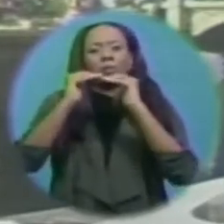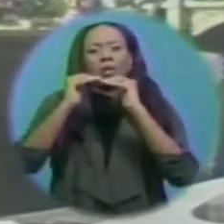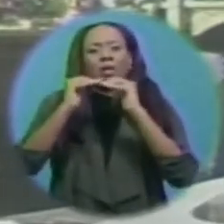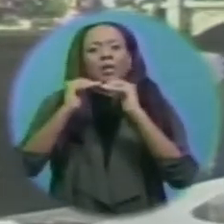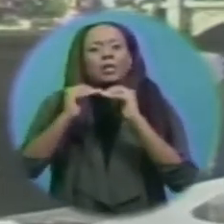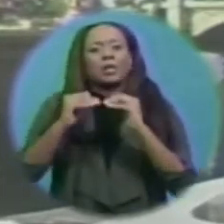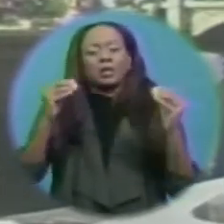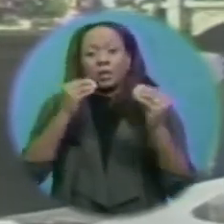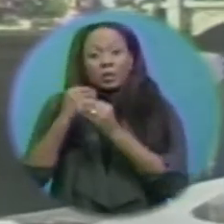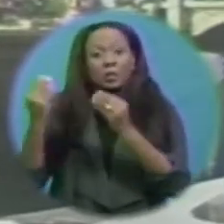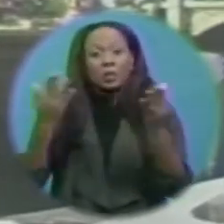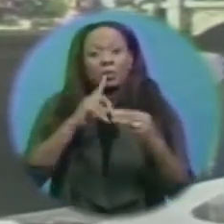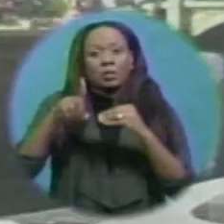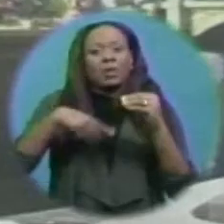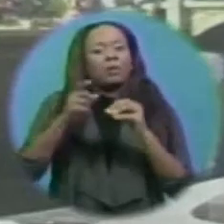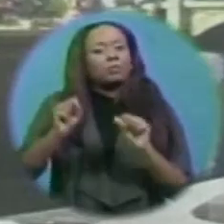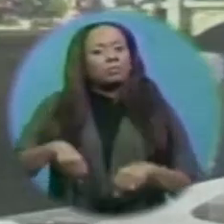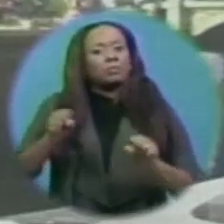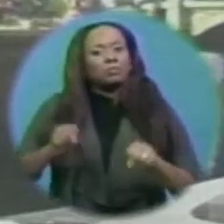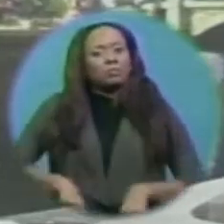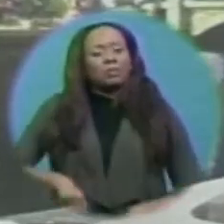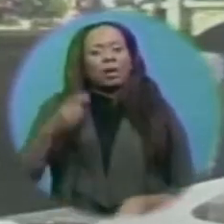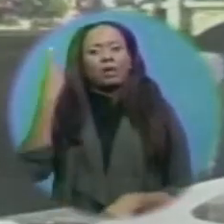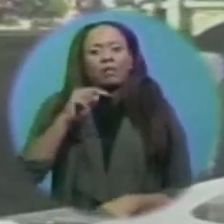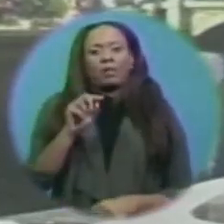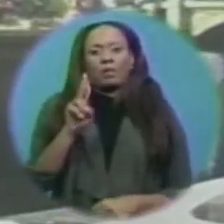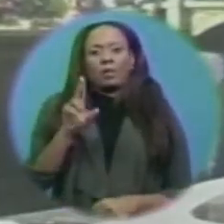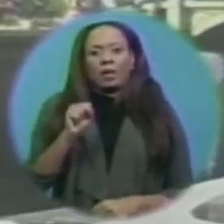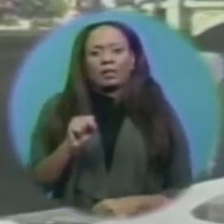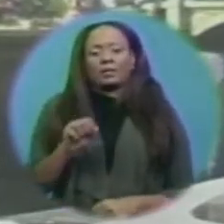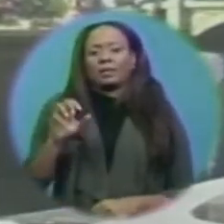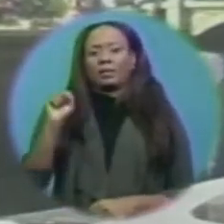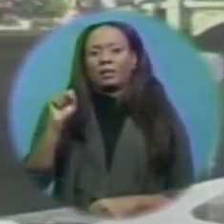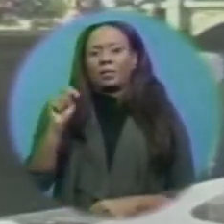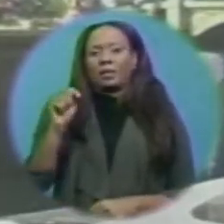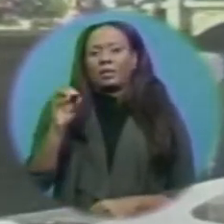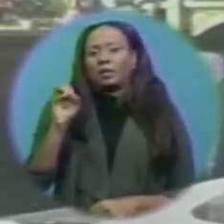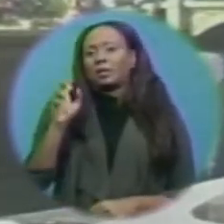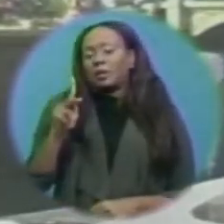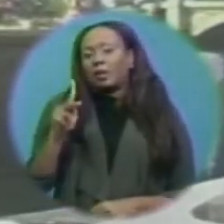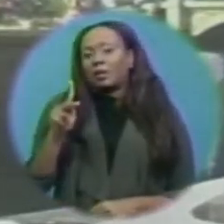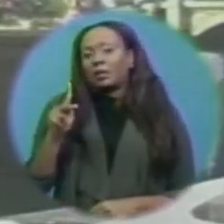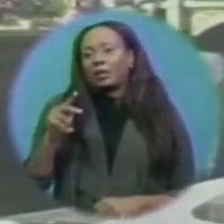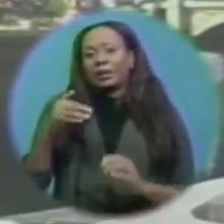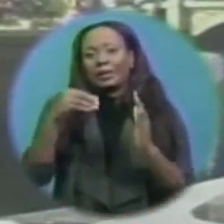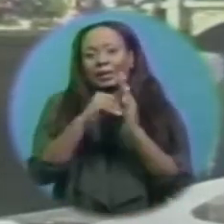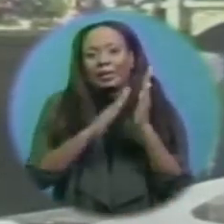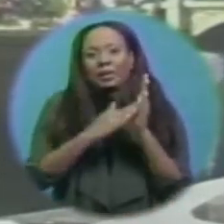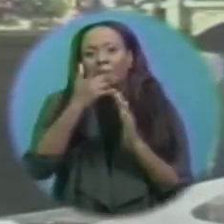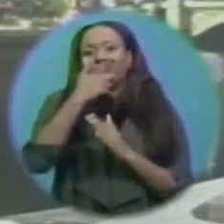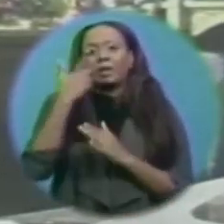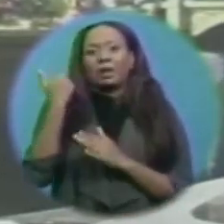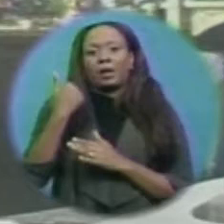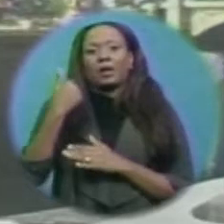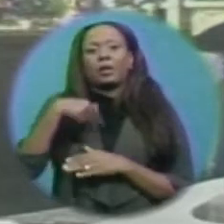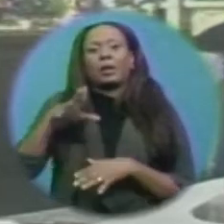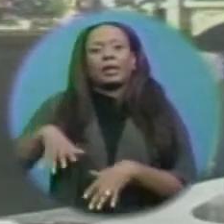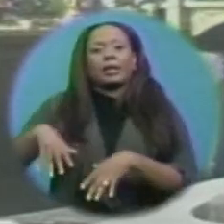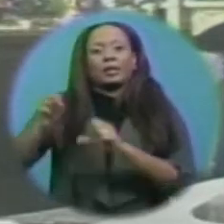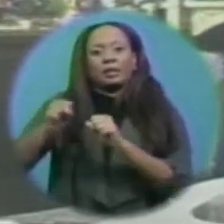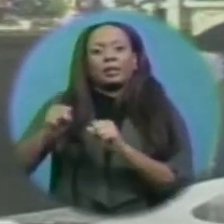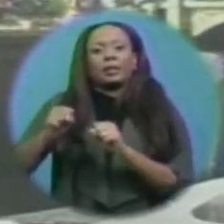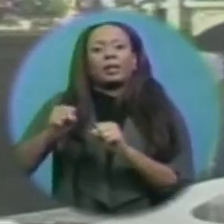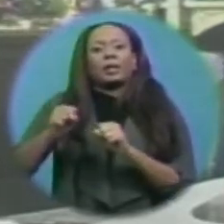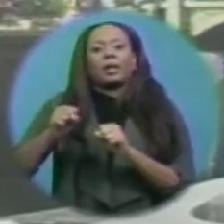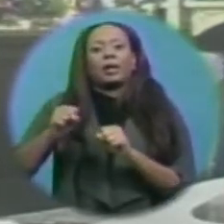of a U.S. stock listing for First Caribbean follows CIBC's recent acquisition of Chicago-based Private Bancorp